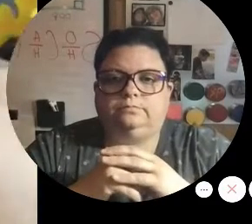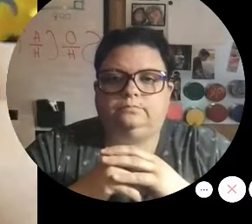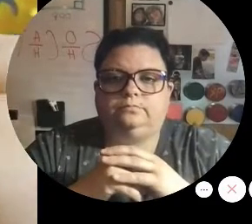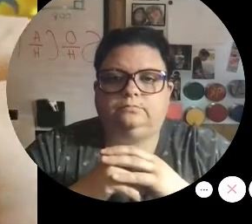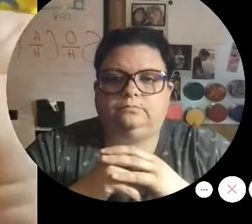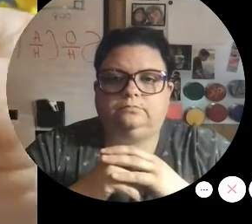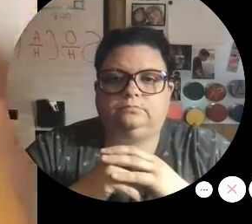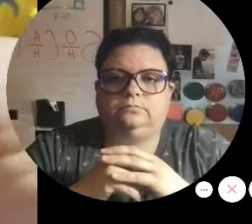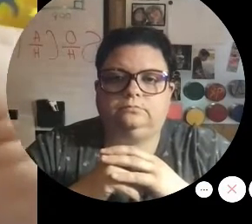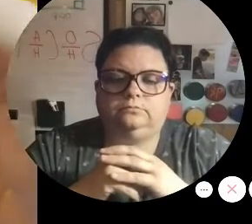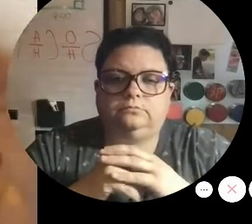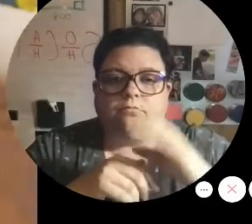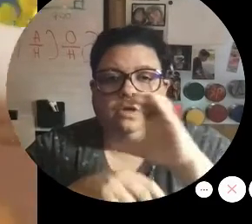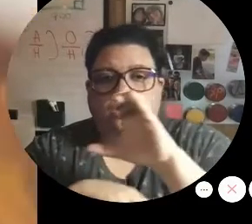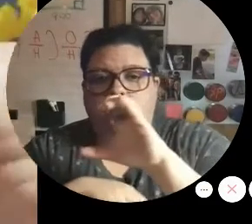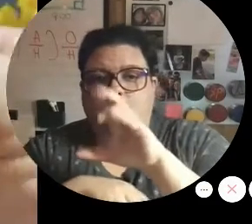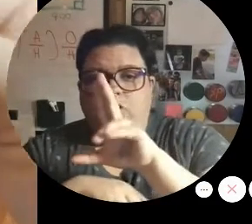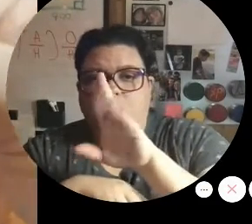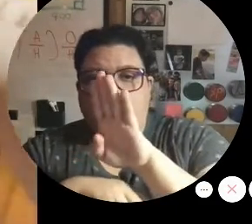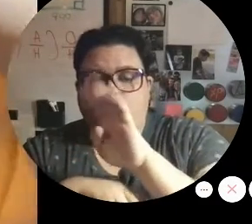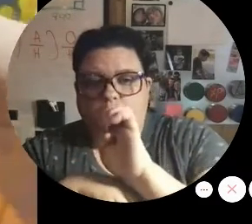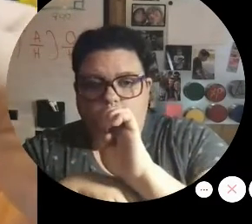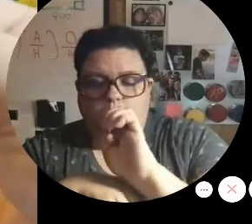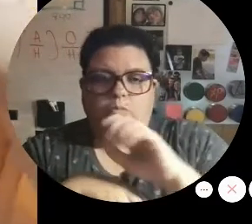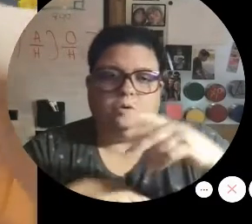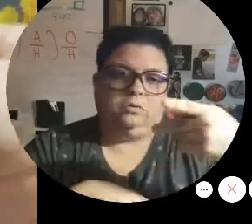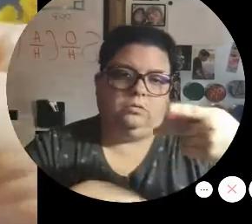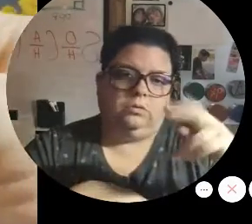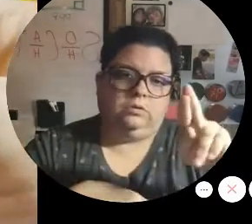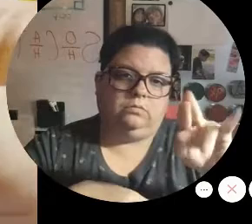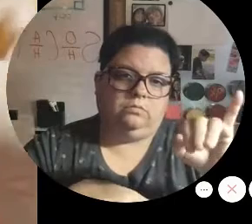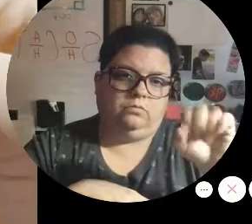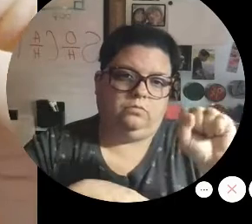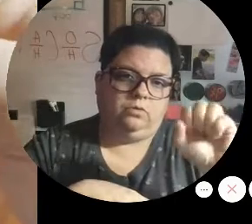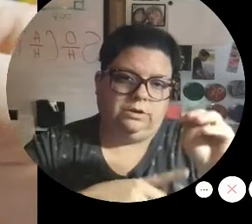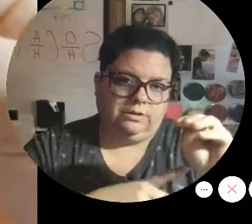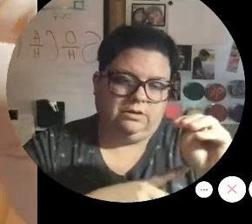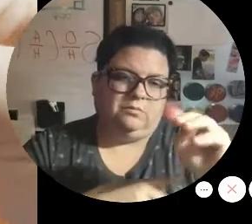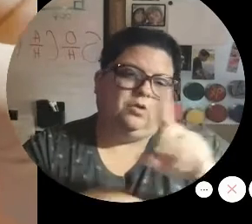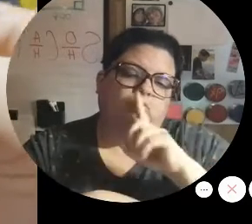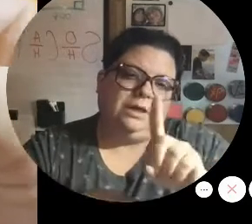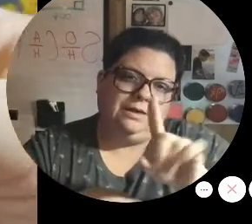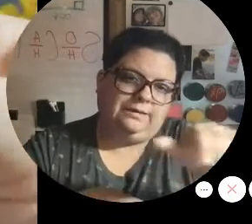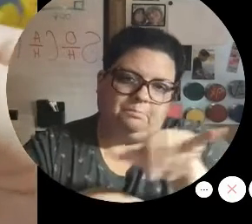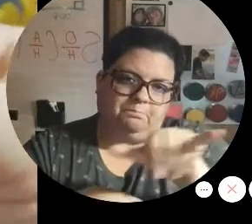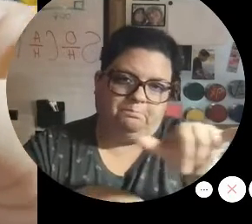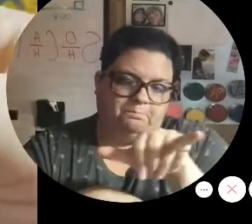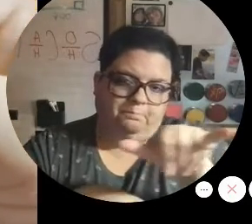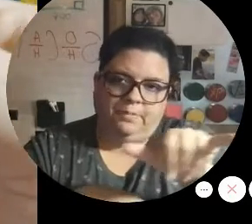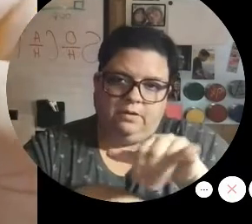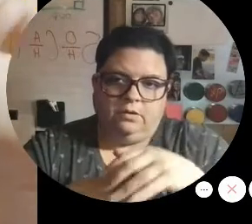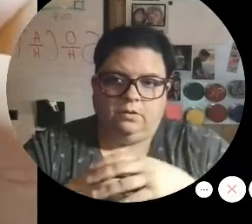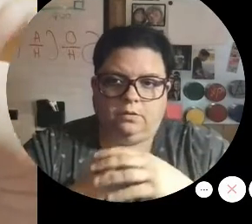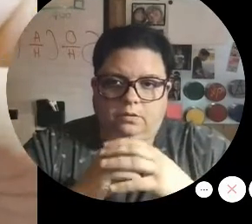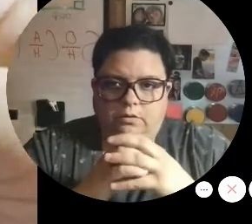So a cube and a prism are basically the same thing.